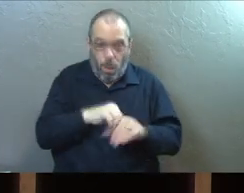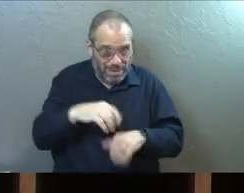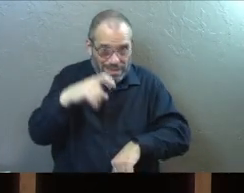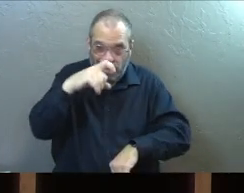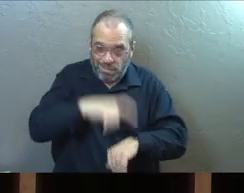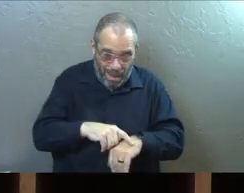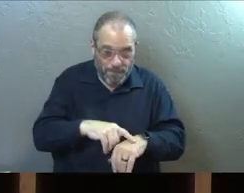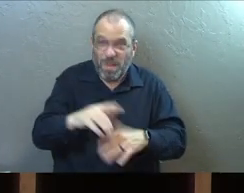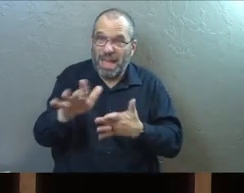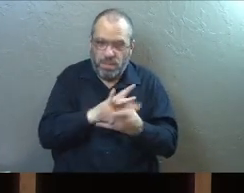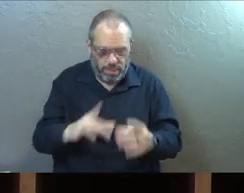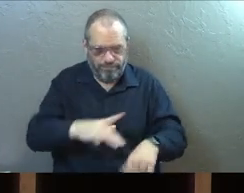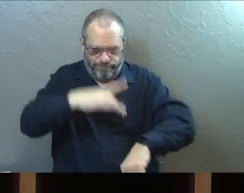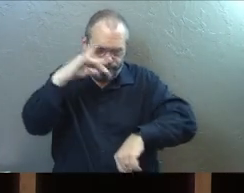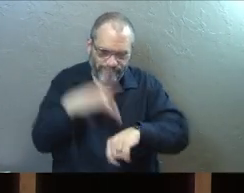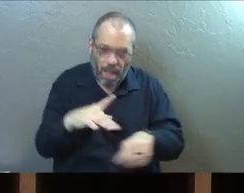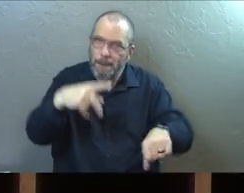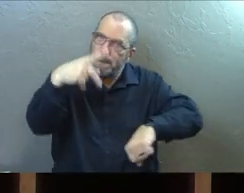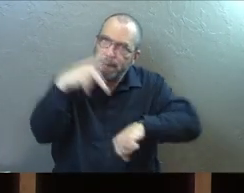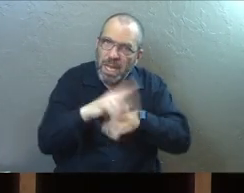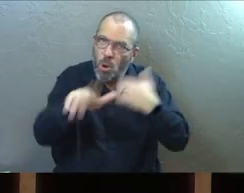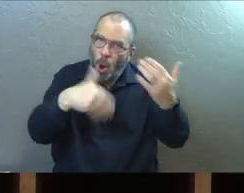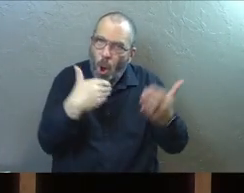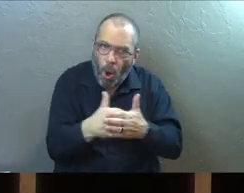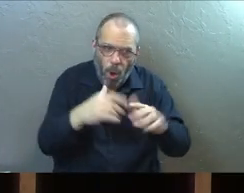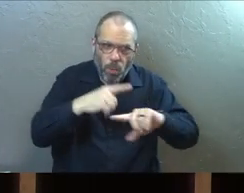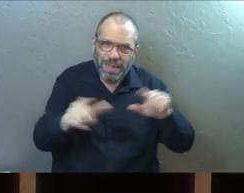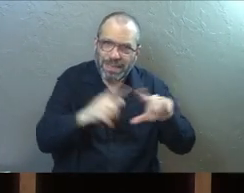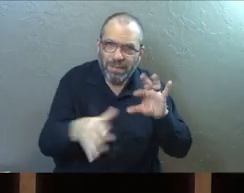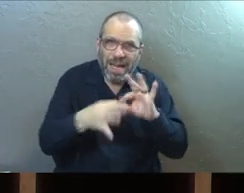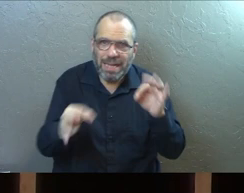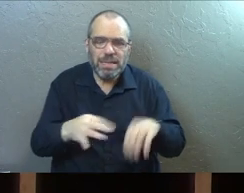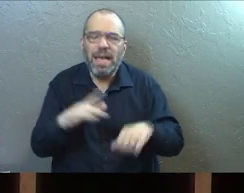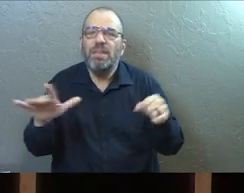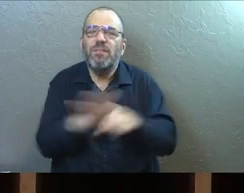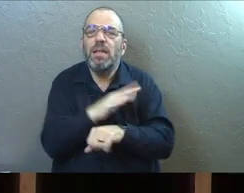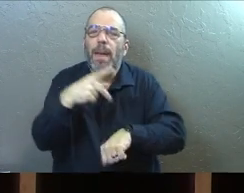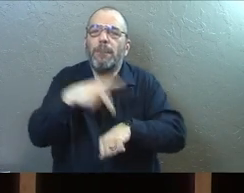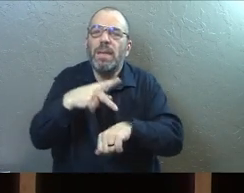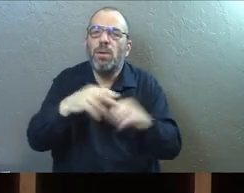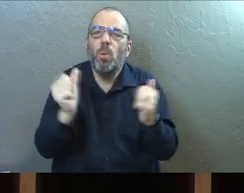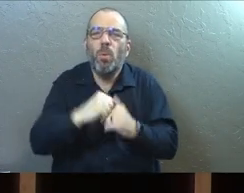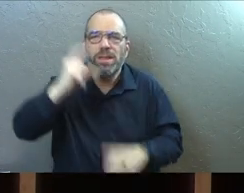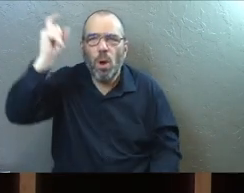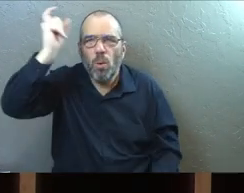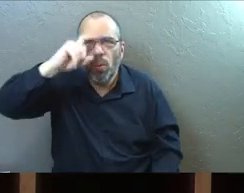the moment. And the Spirit is not only filling them all with other languages, he's filling Peter with